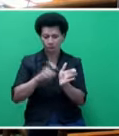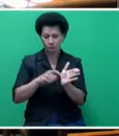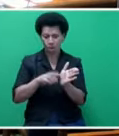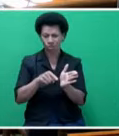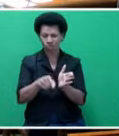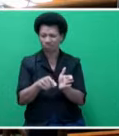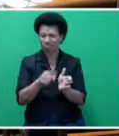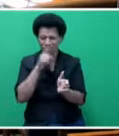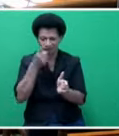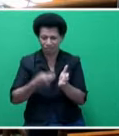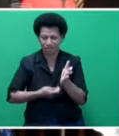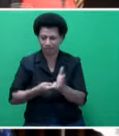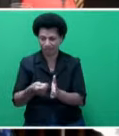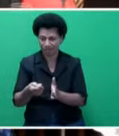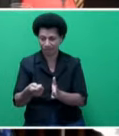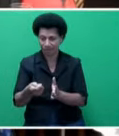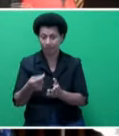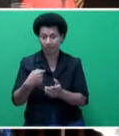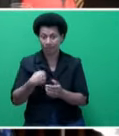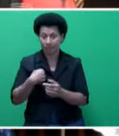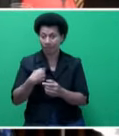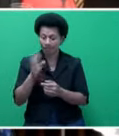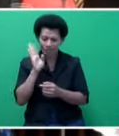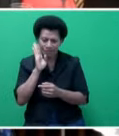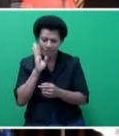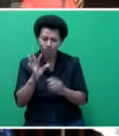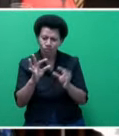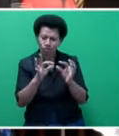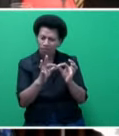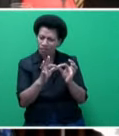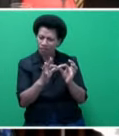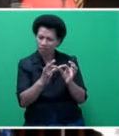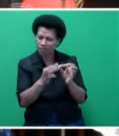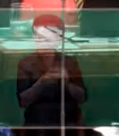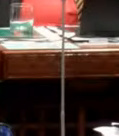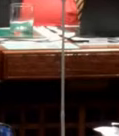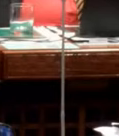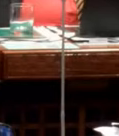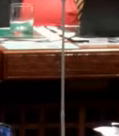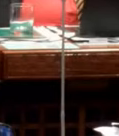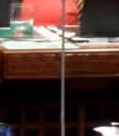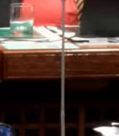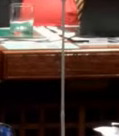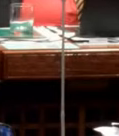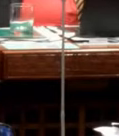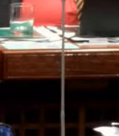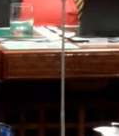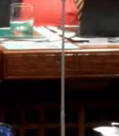distress. And listening to Dr. Biman, I'm beginning to see that there's a brilliant banker